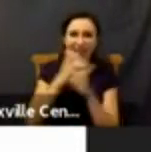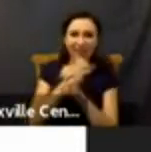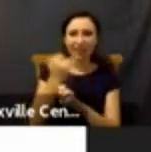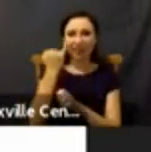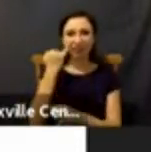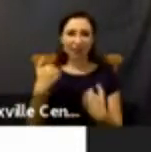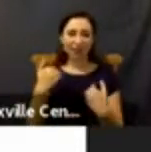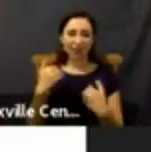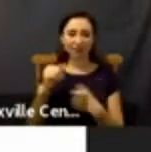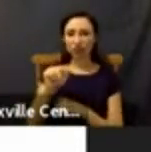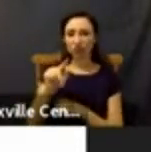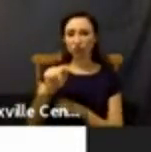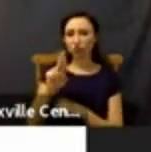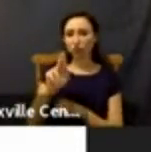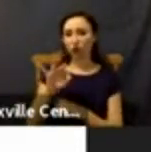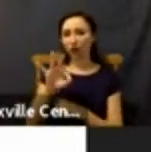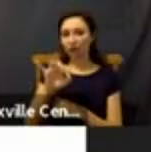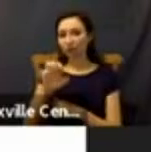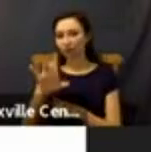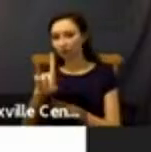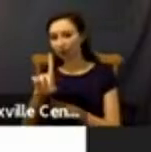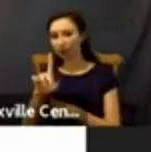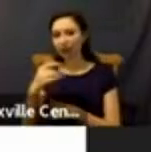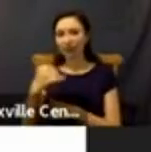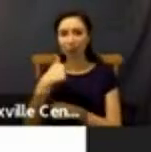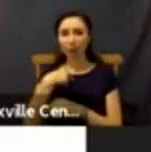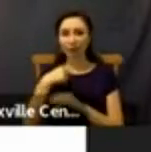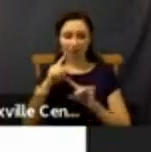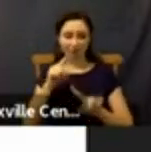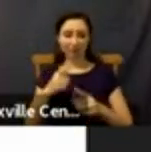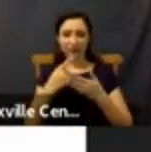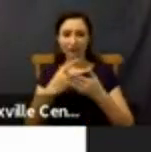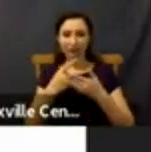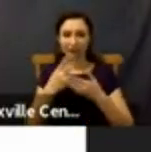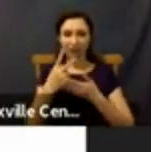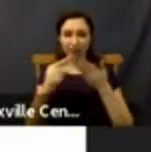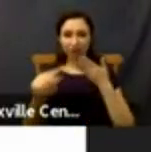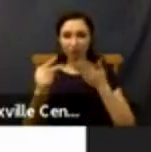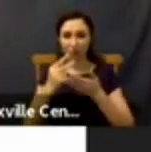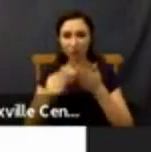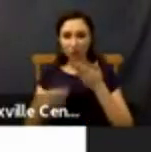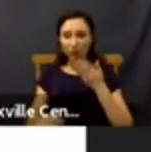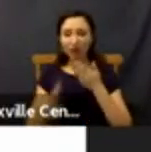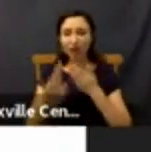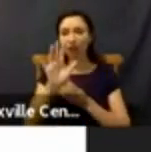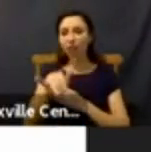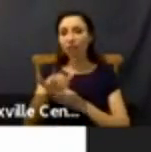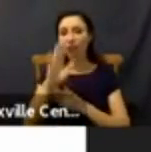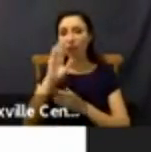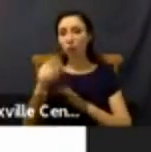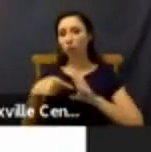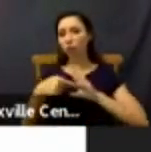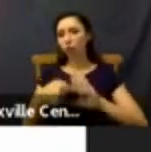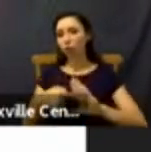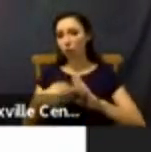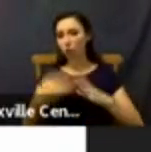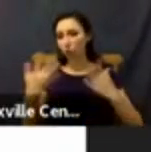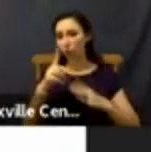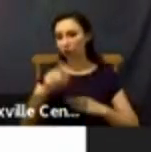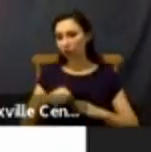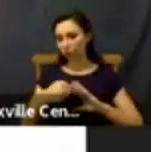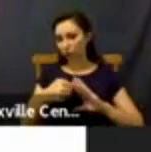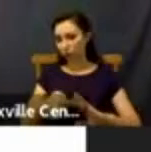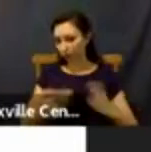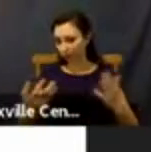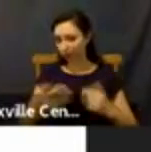in here discussing that every 2 weeks, and then that would capture what we need to capture.